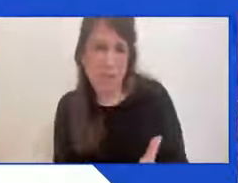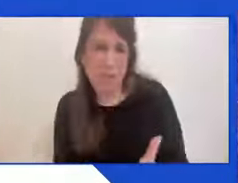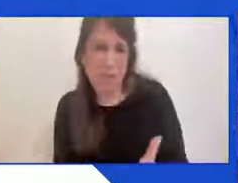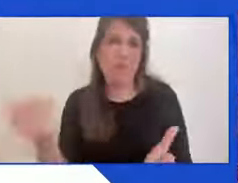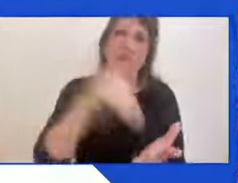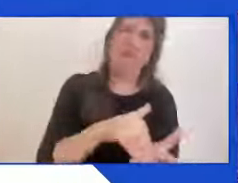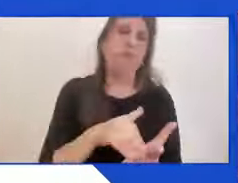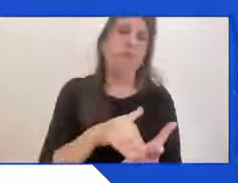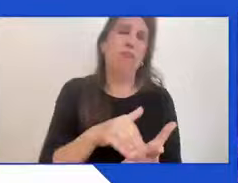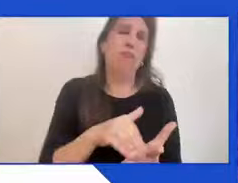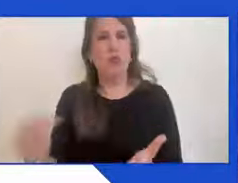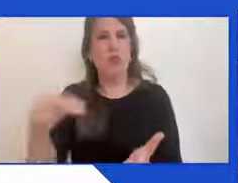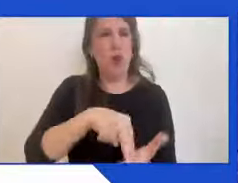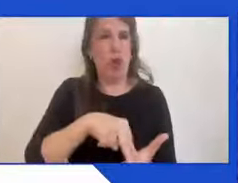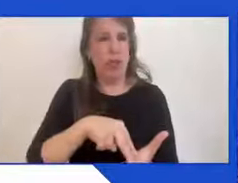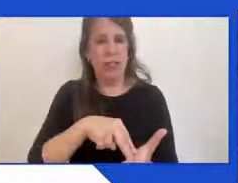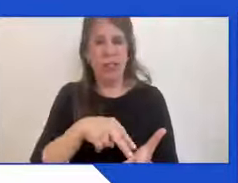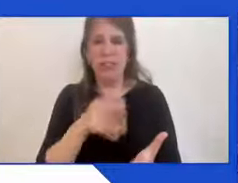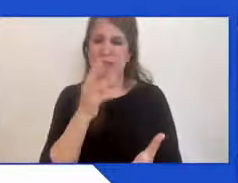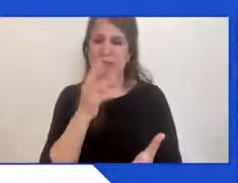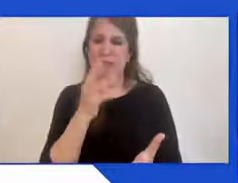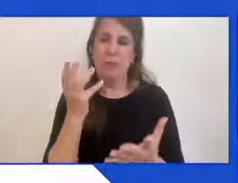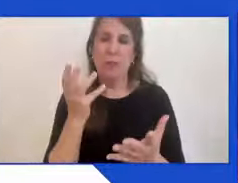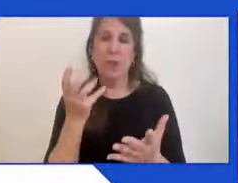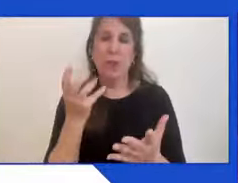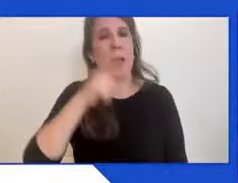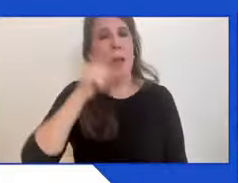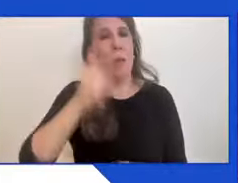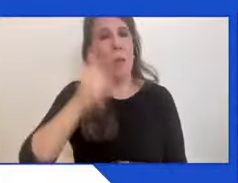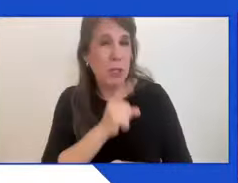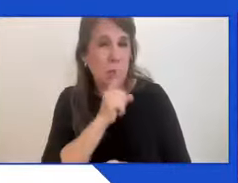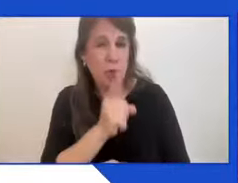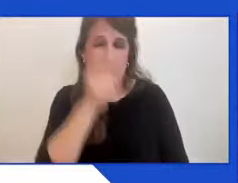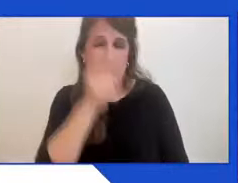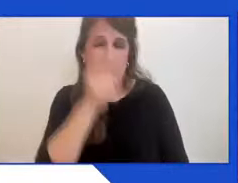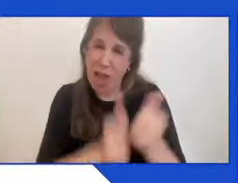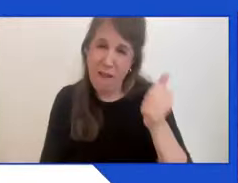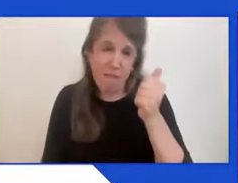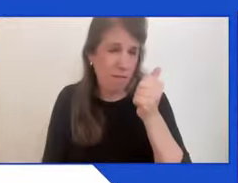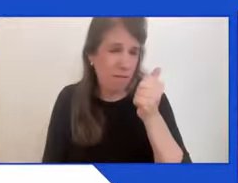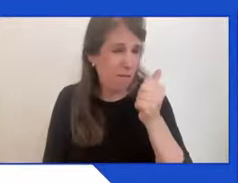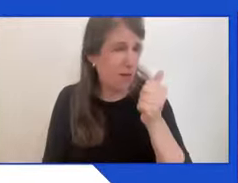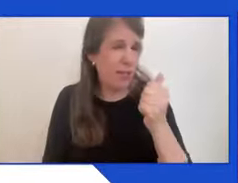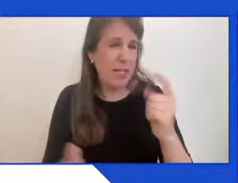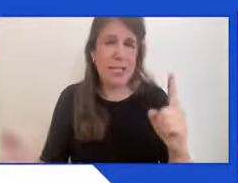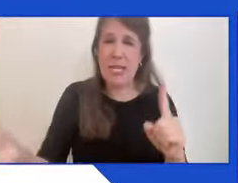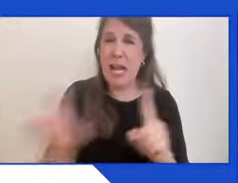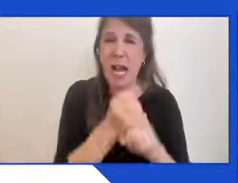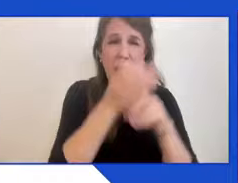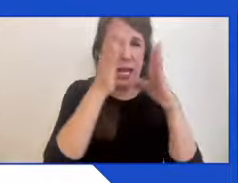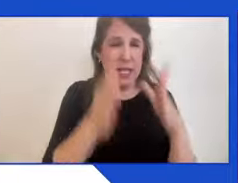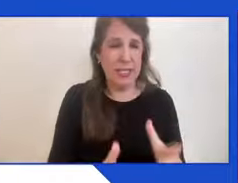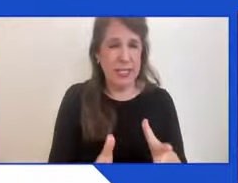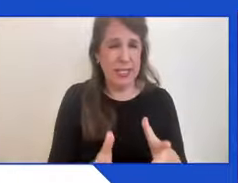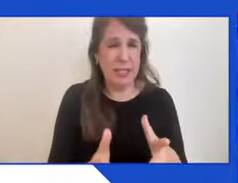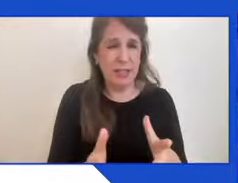We must make sure that every single hostage is returned home safely.